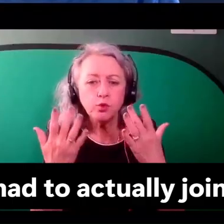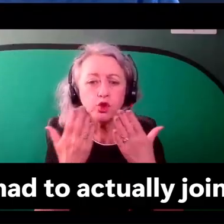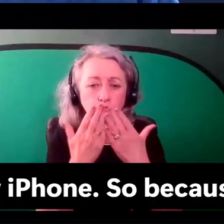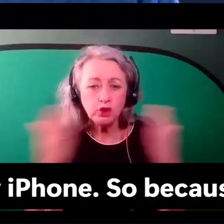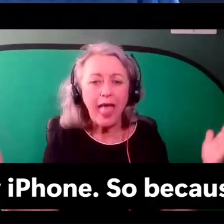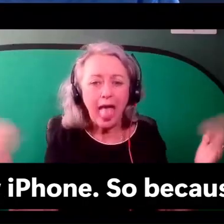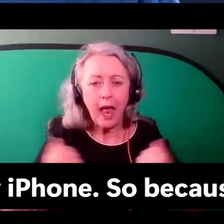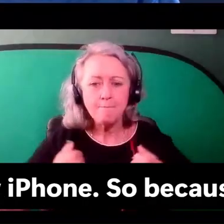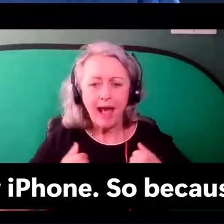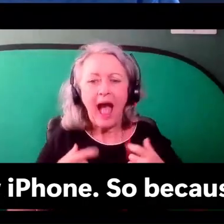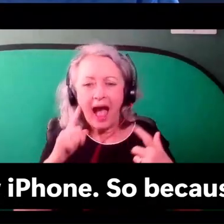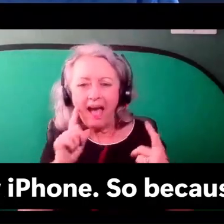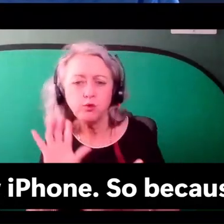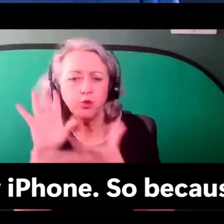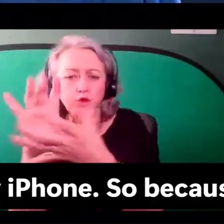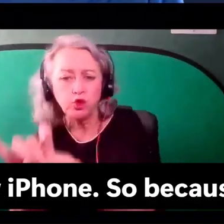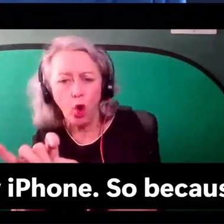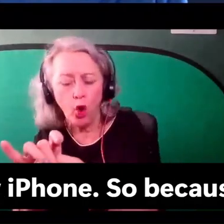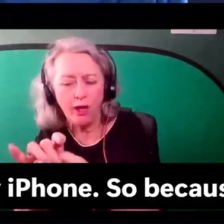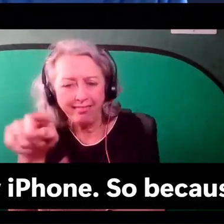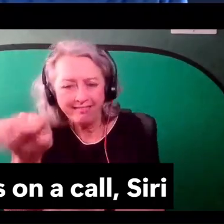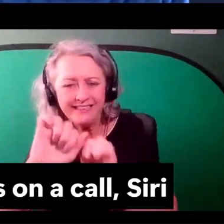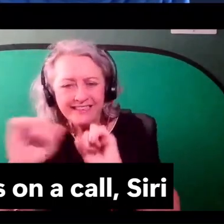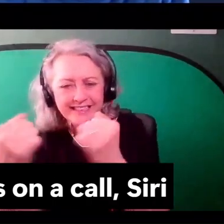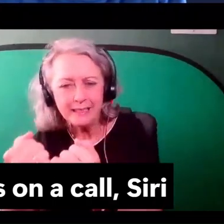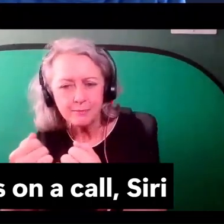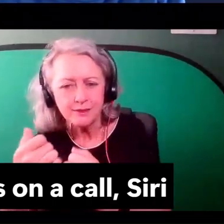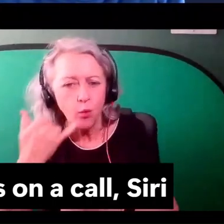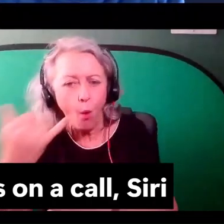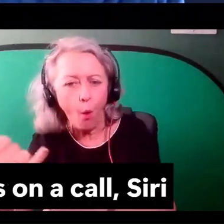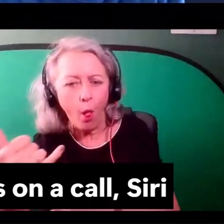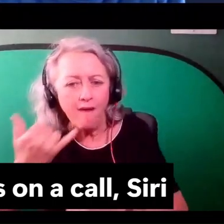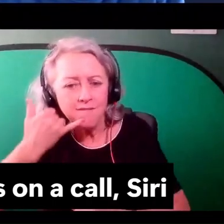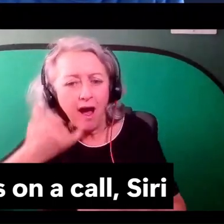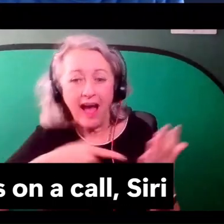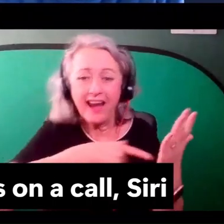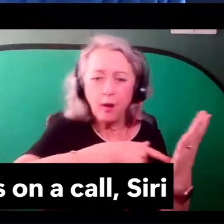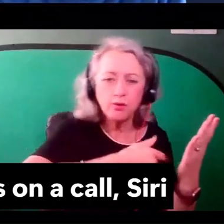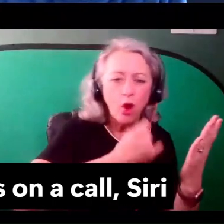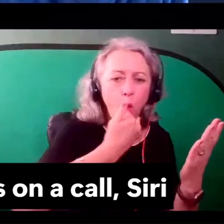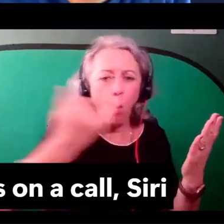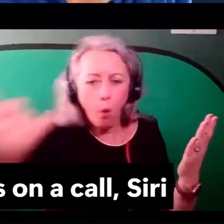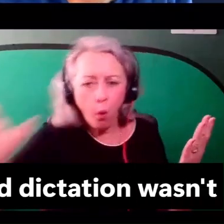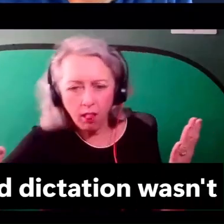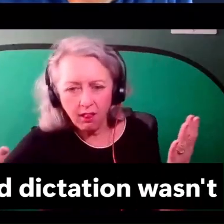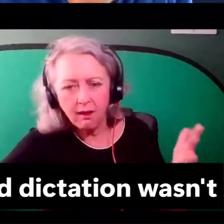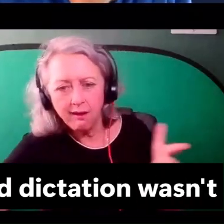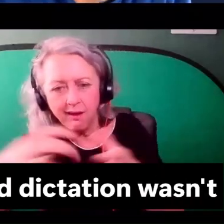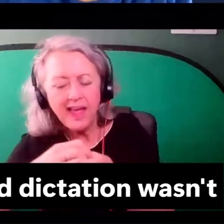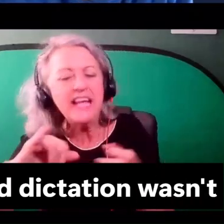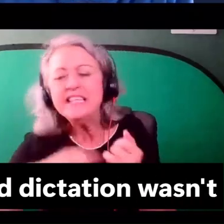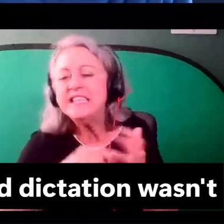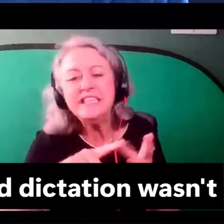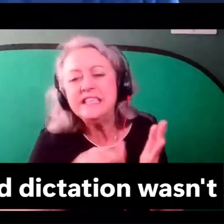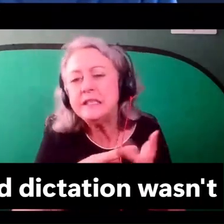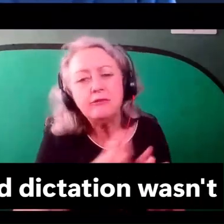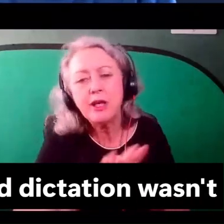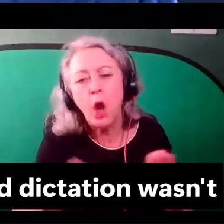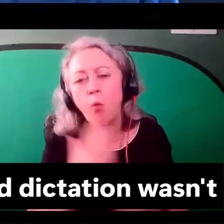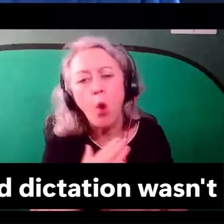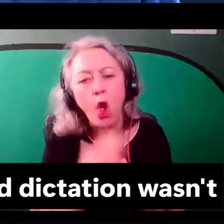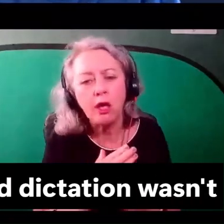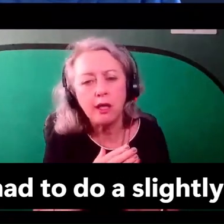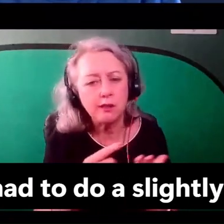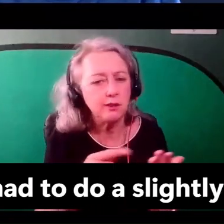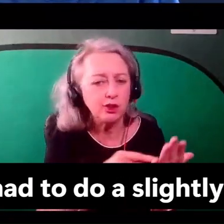actually join the Teams call on my iPhone. So because my iPhone was on a call, Siri wasn't working and